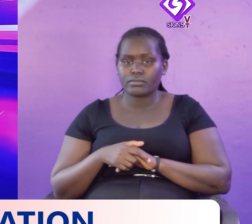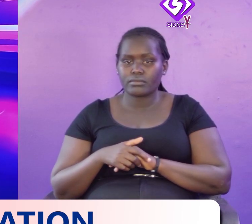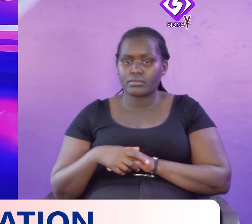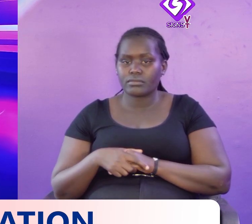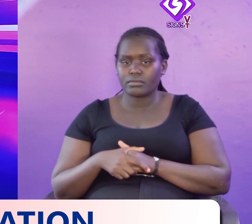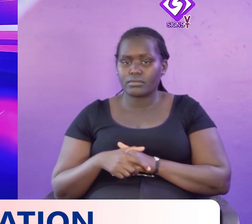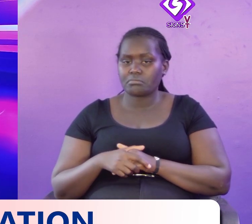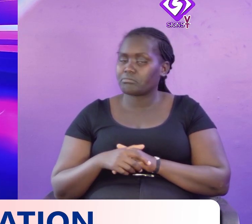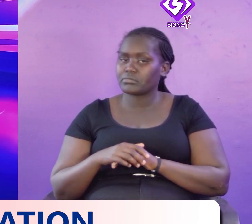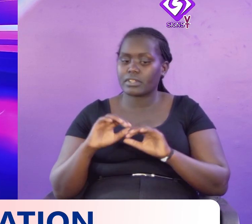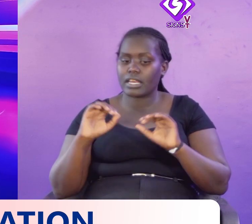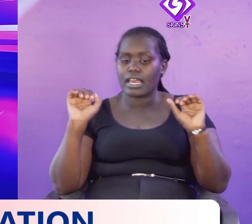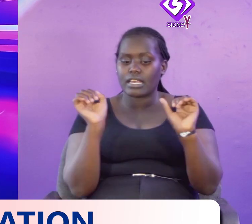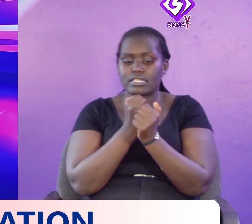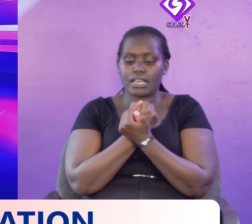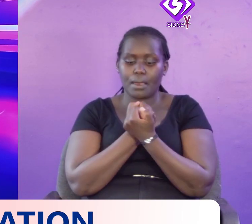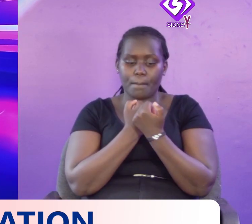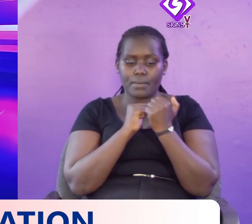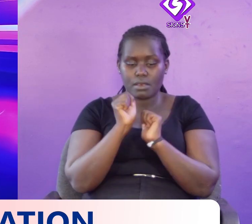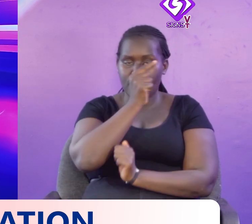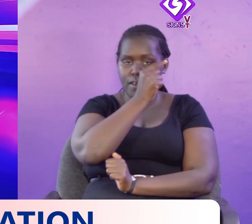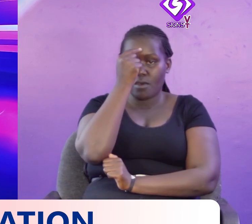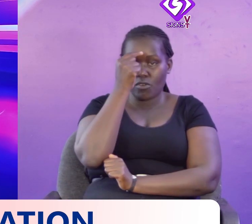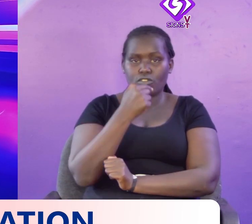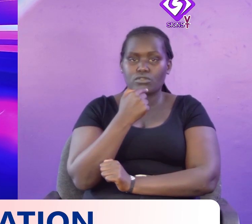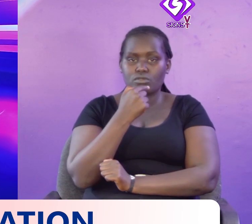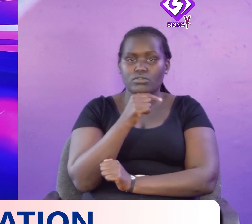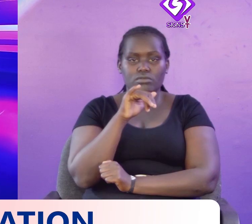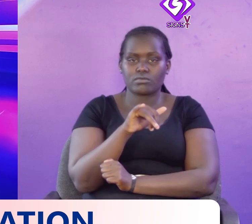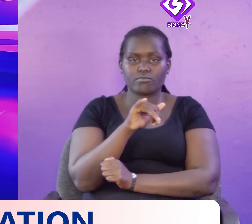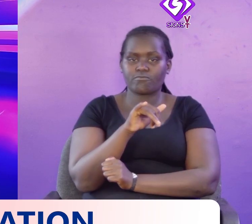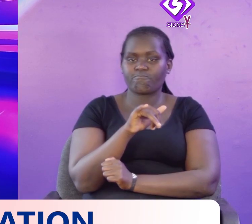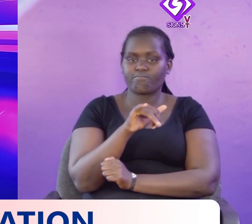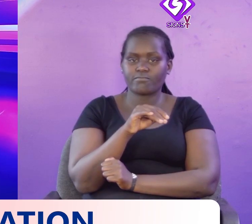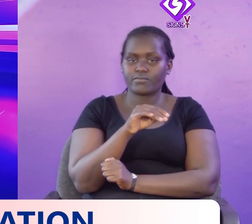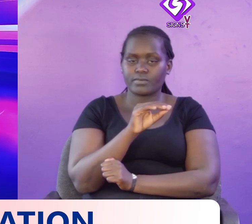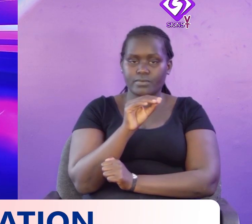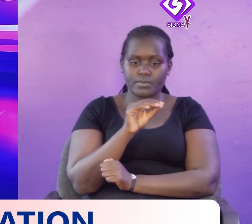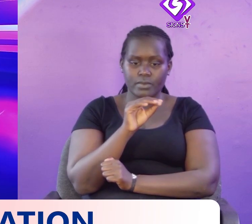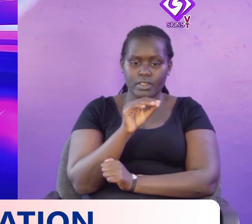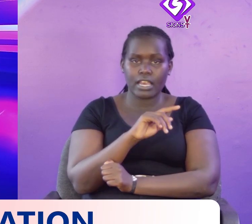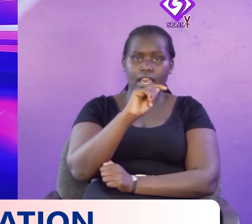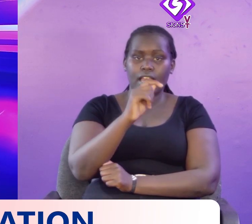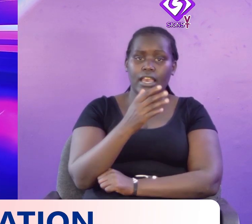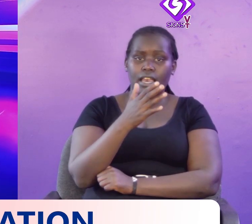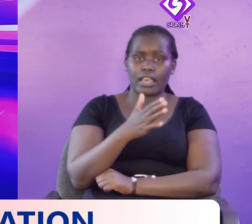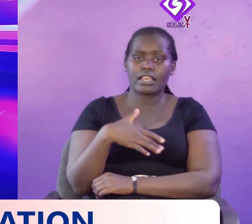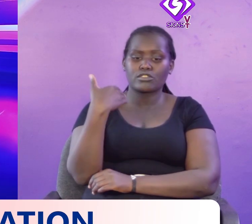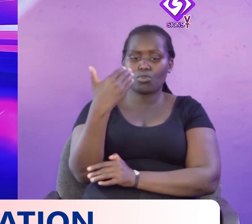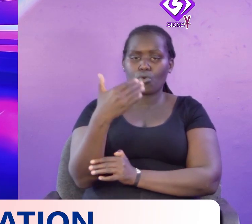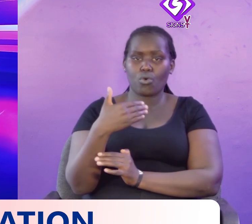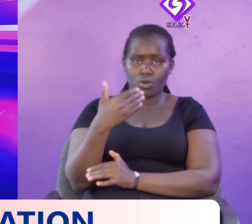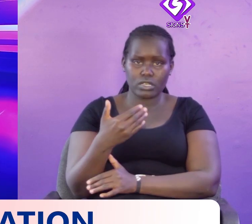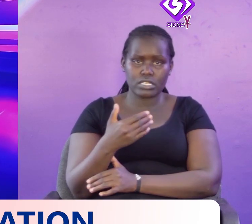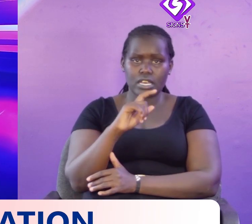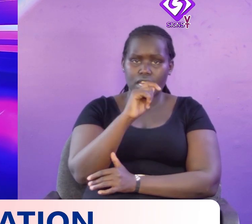I will not. Okay. I will not because I don't want to sell my birthright. Okay. So Kenyans are always constantly selling their birthrights.